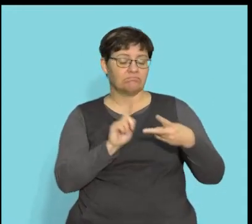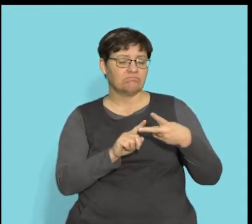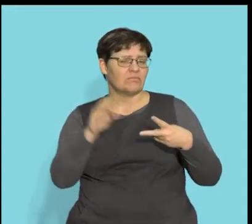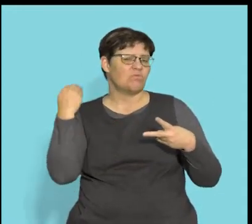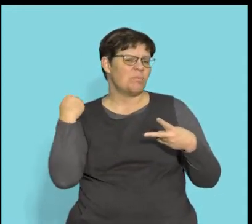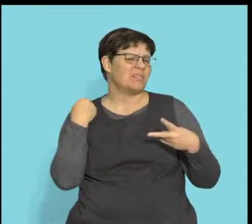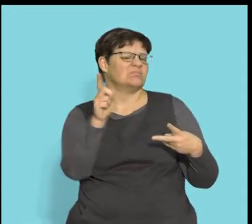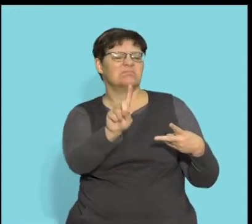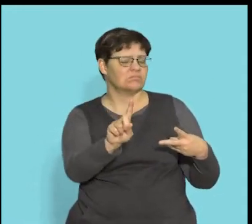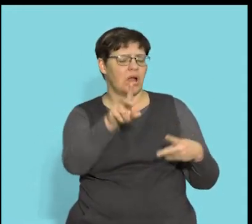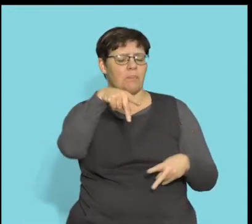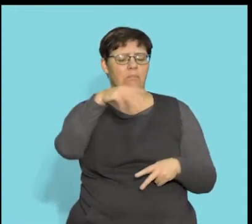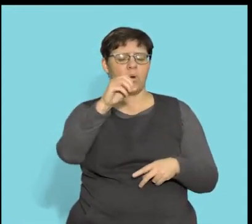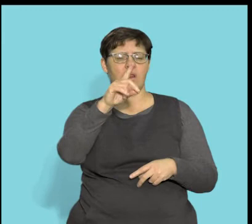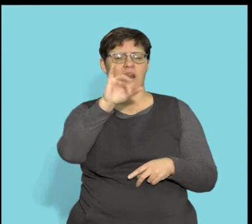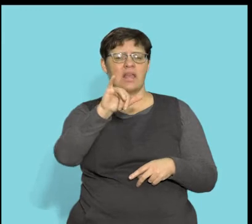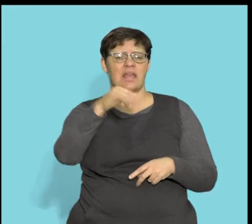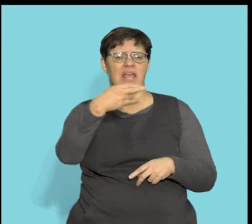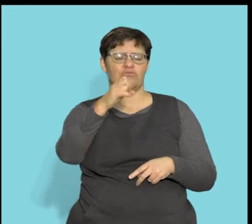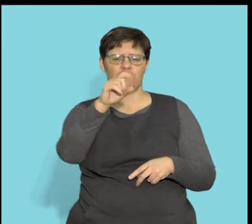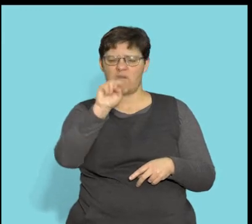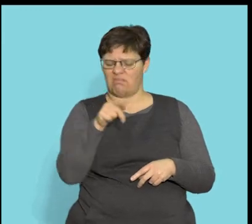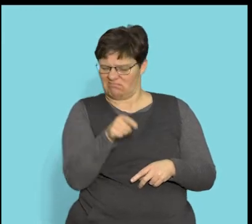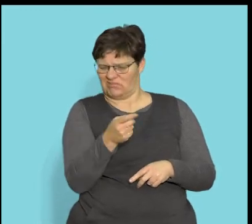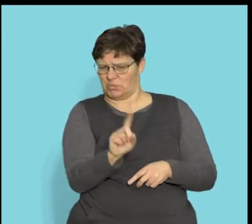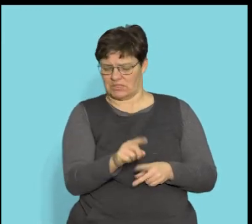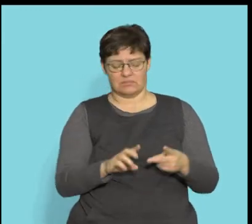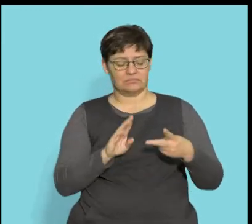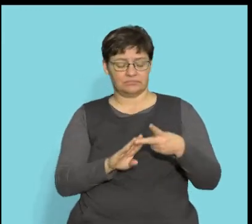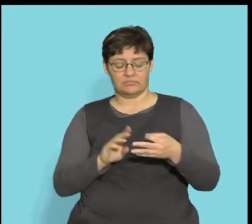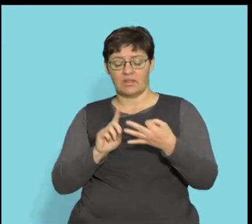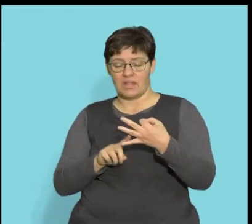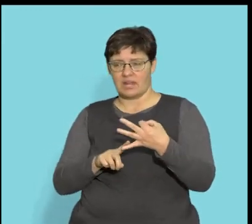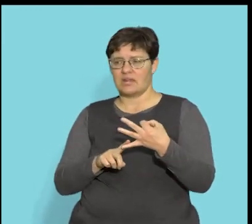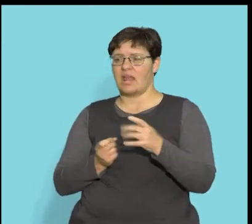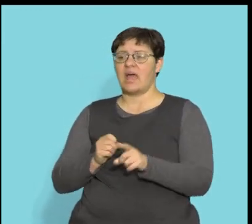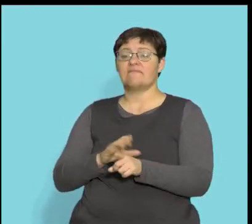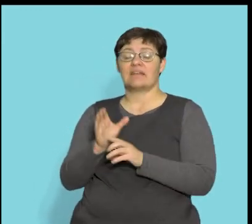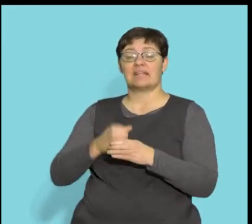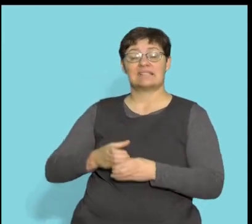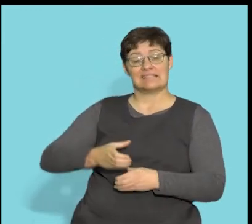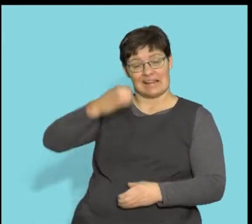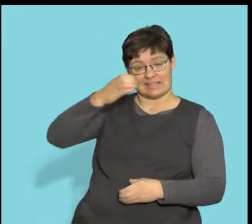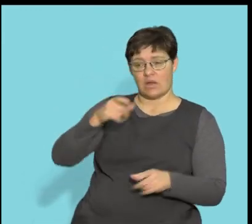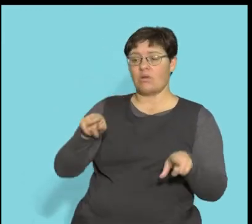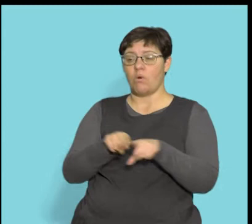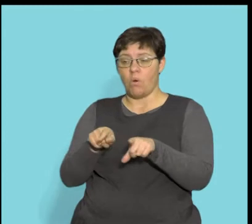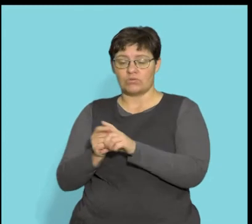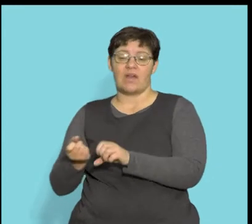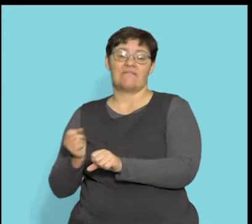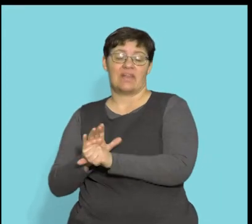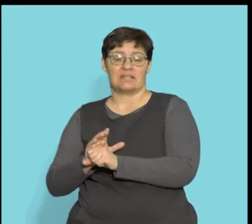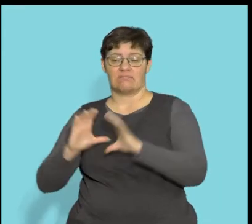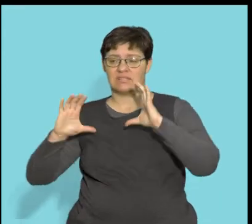going to remind you what a polyhedron is. Then we're going to go into scale factors affecting cylinders as well as scale